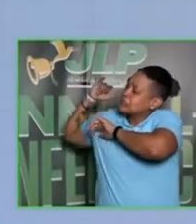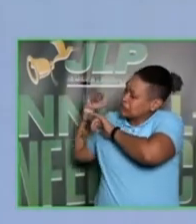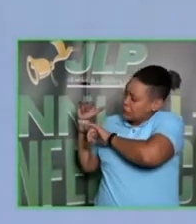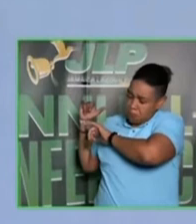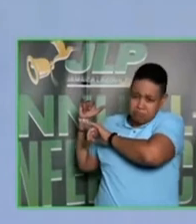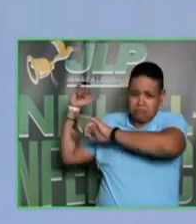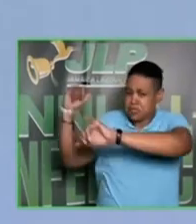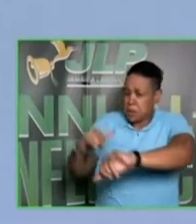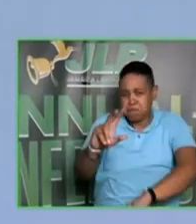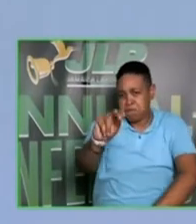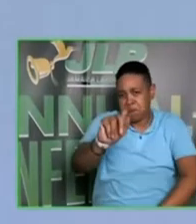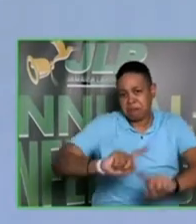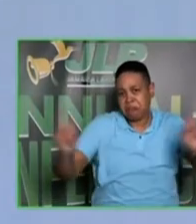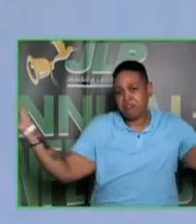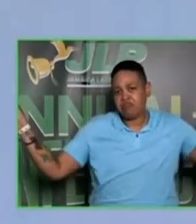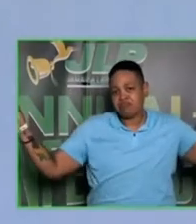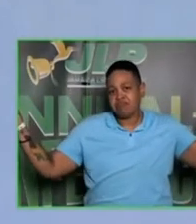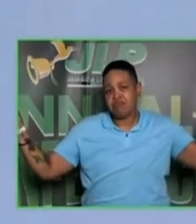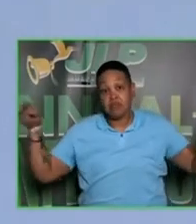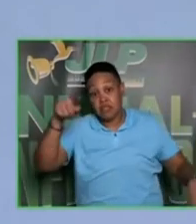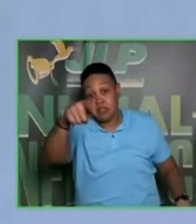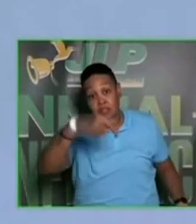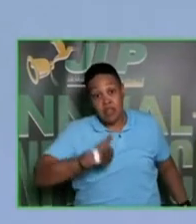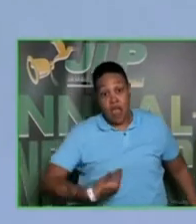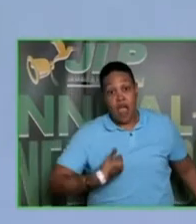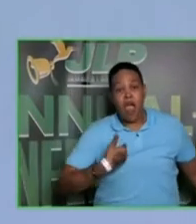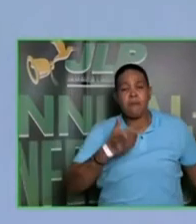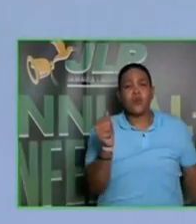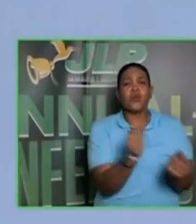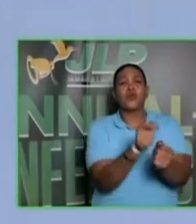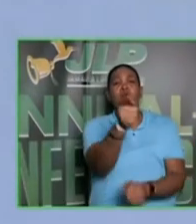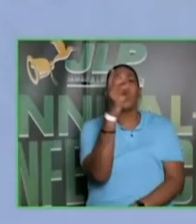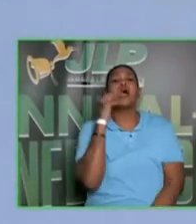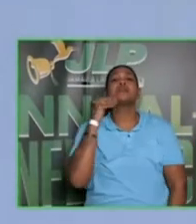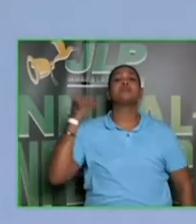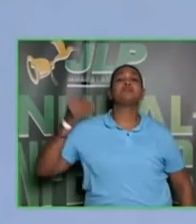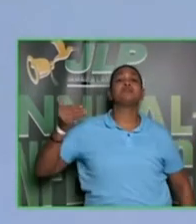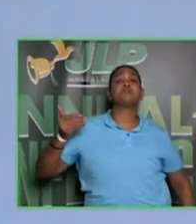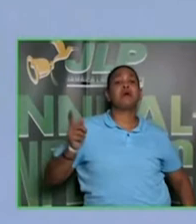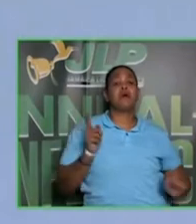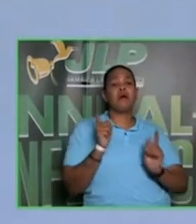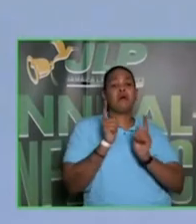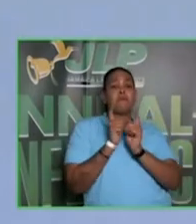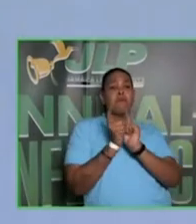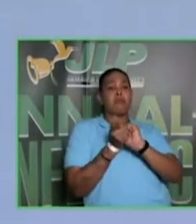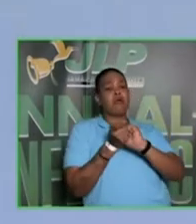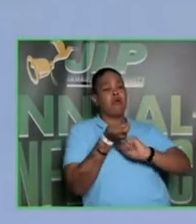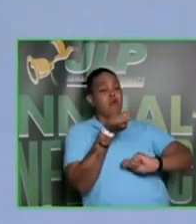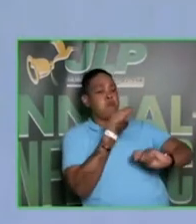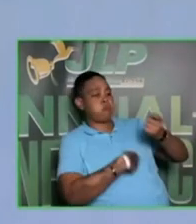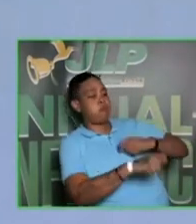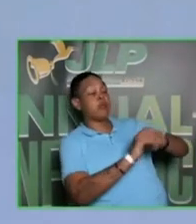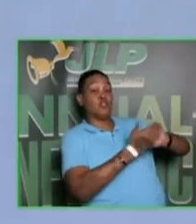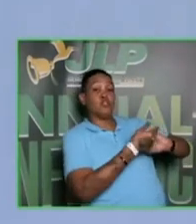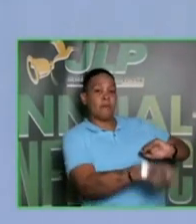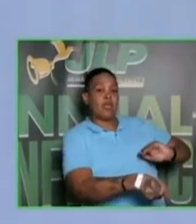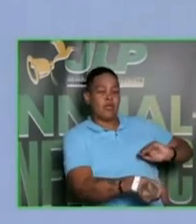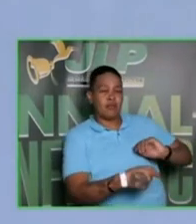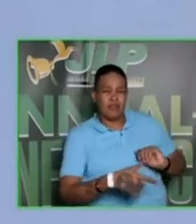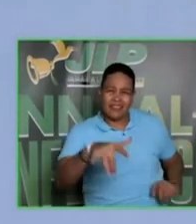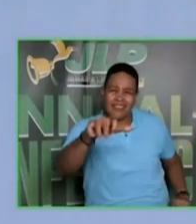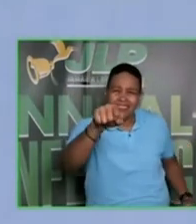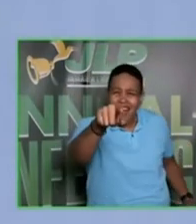And I am very pleased to be with you on the journey in transforming Jamaica. Yes,